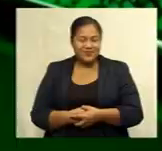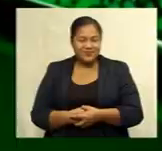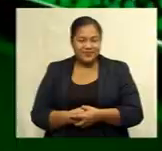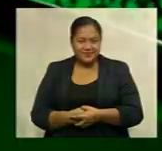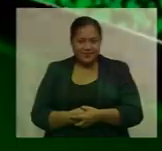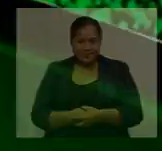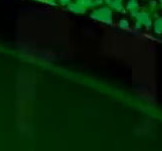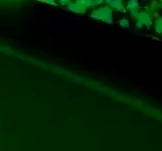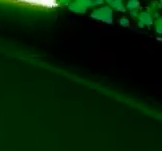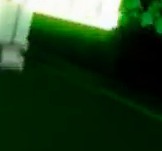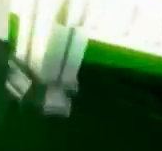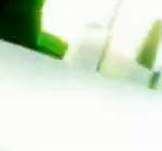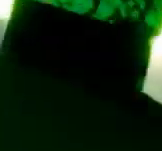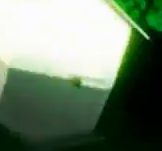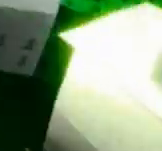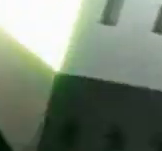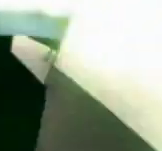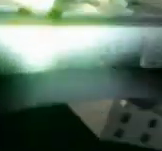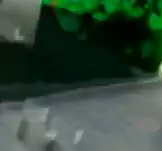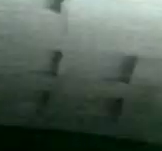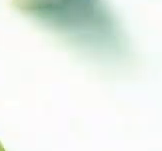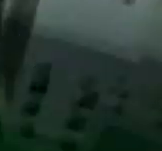News.